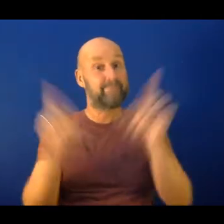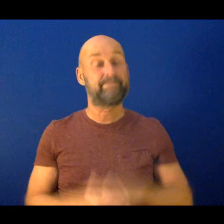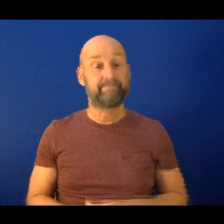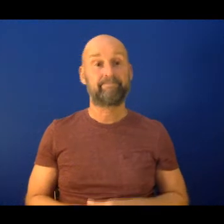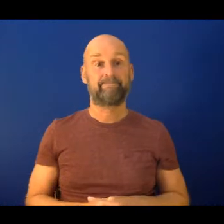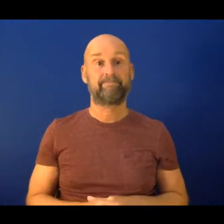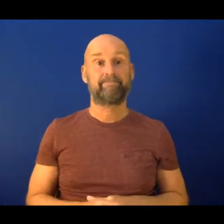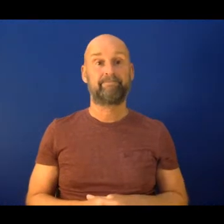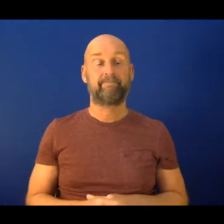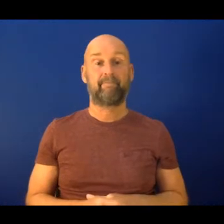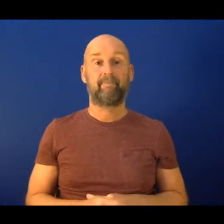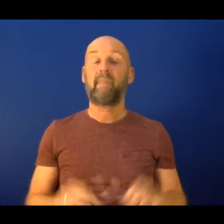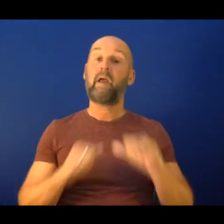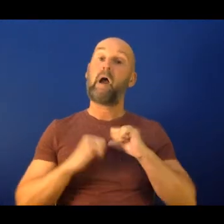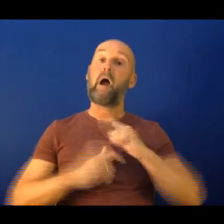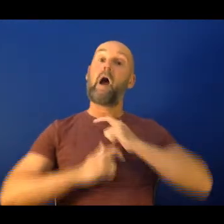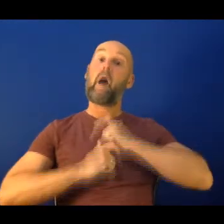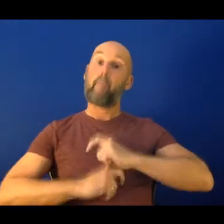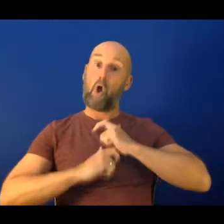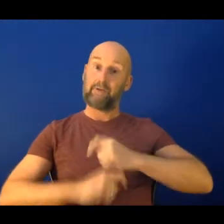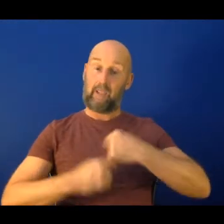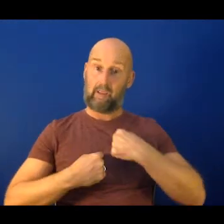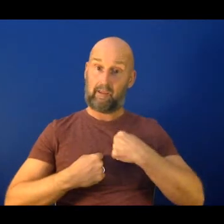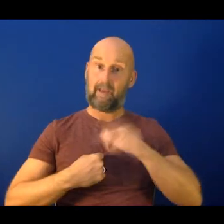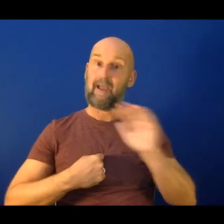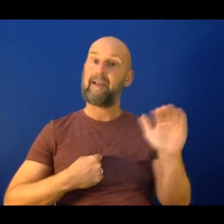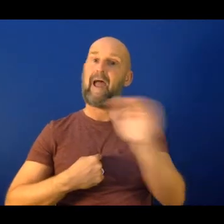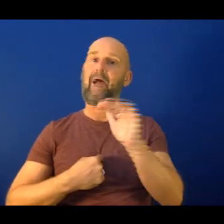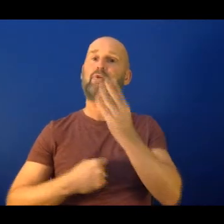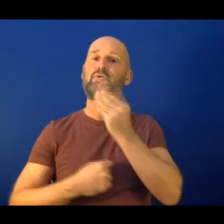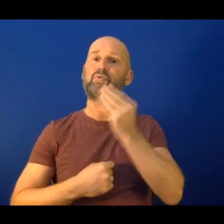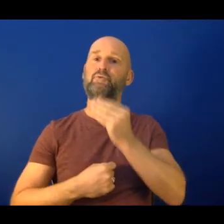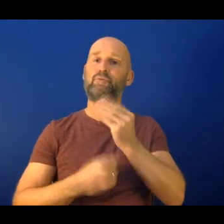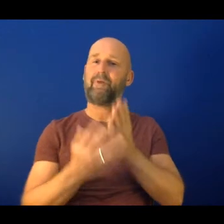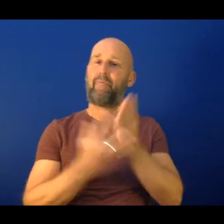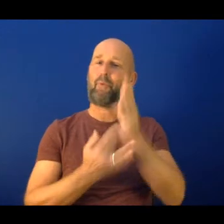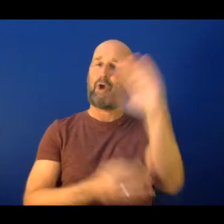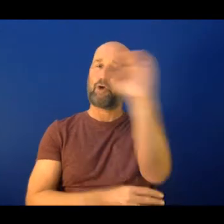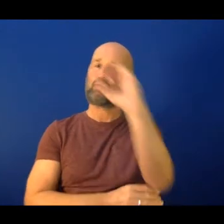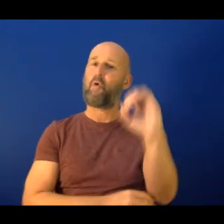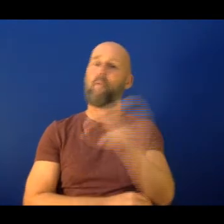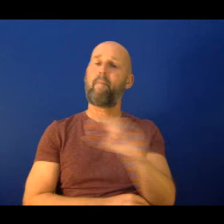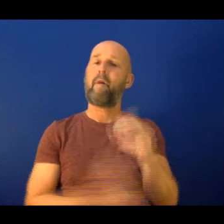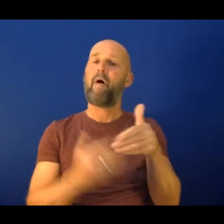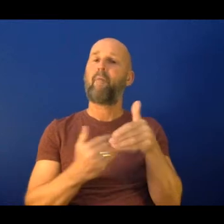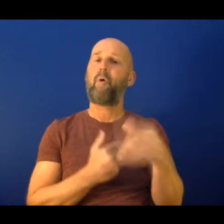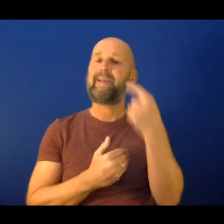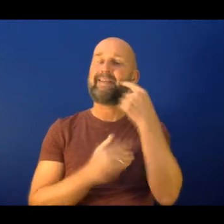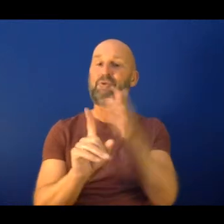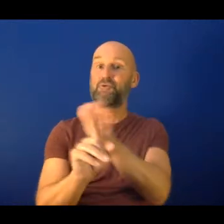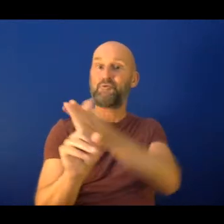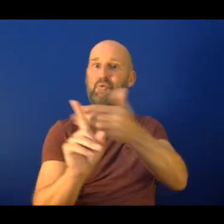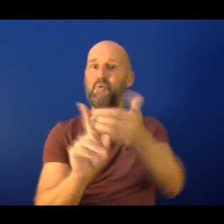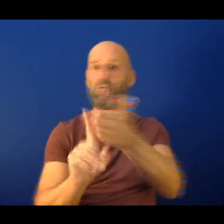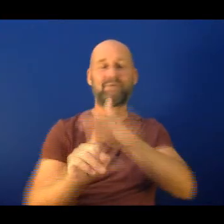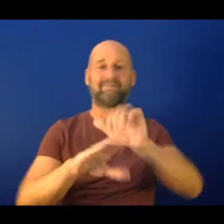I mean, I personally, now that everyone's getting used to Zoom, I'm finding it way easier to schmooze and